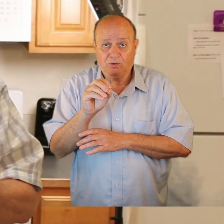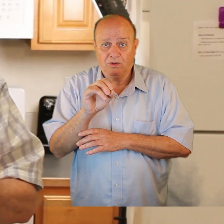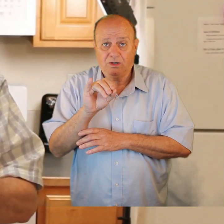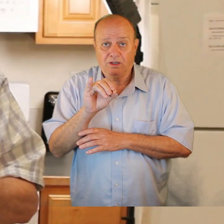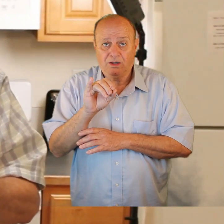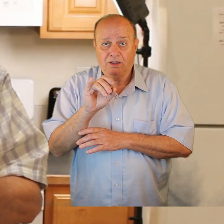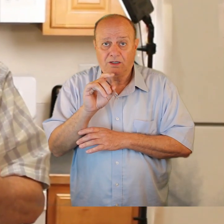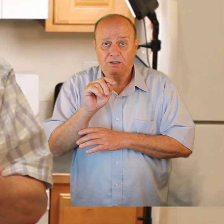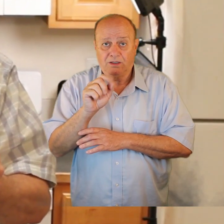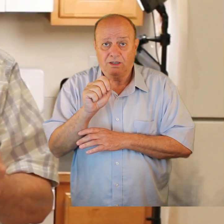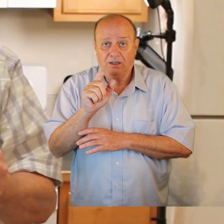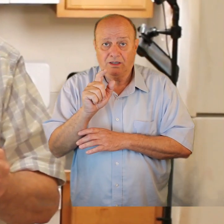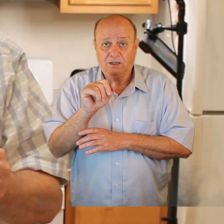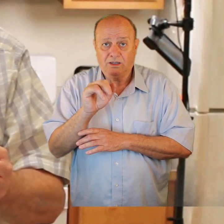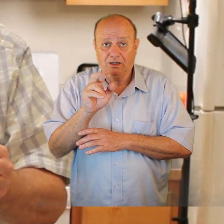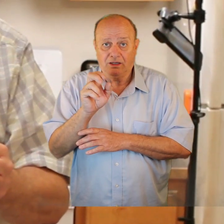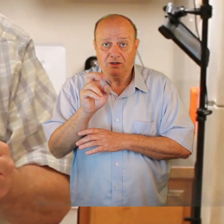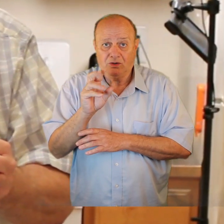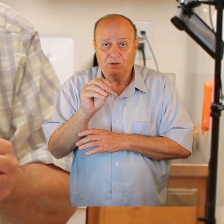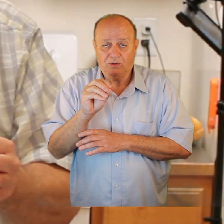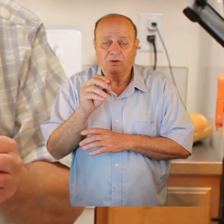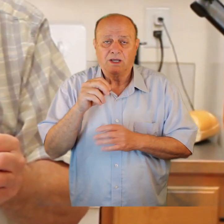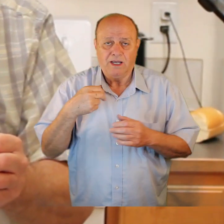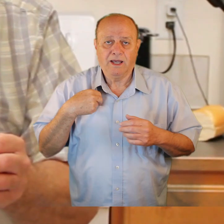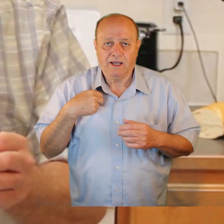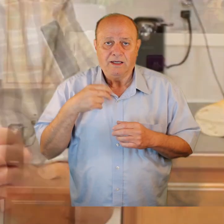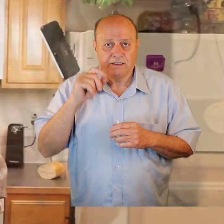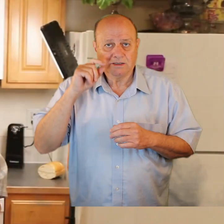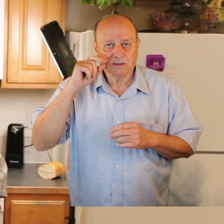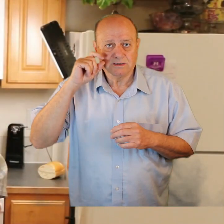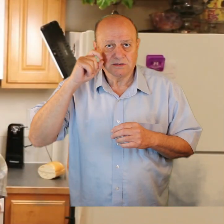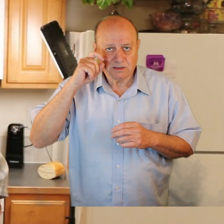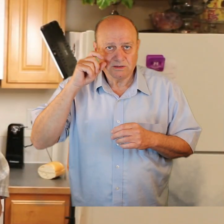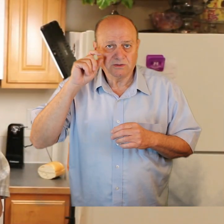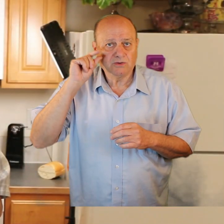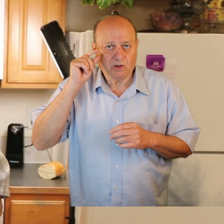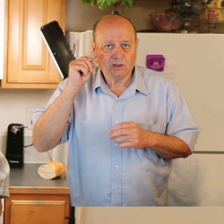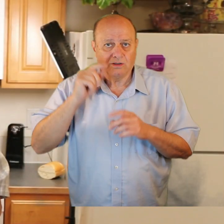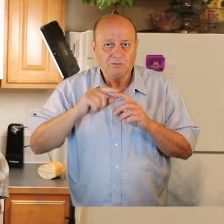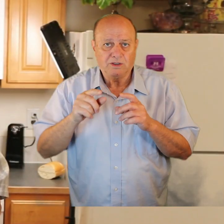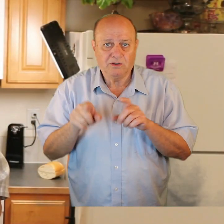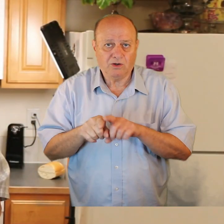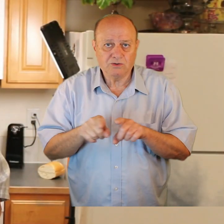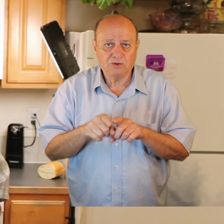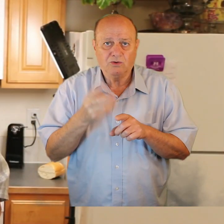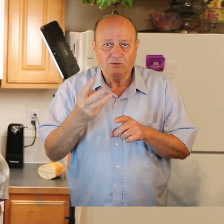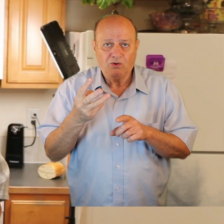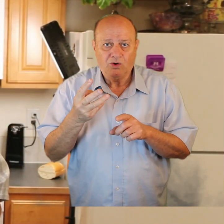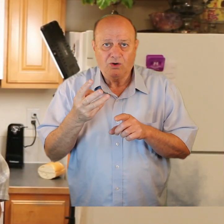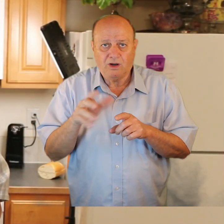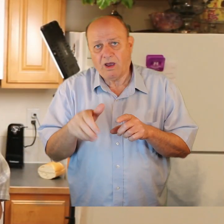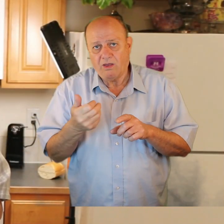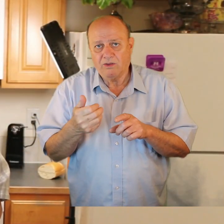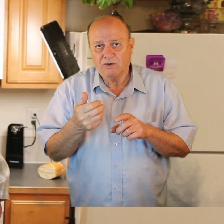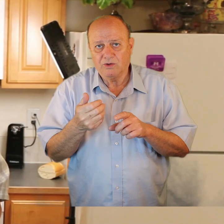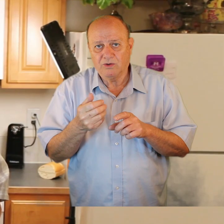Italiano blend does have the onion and garlic in it, but it also has 4 herbs. Now, something that's interesting about this mix, it's from northern